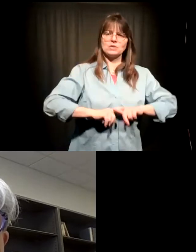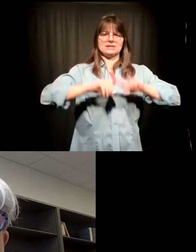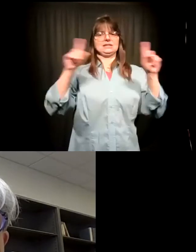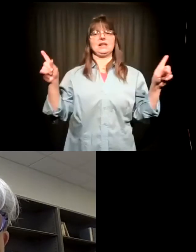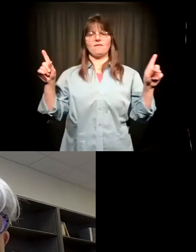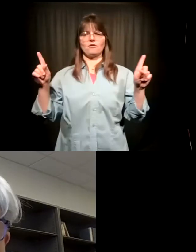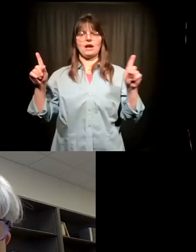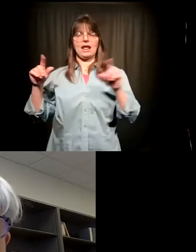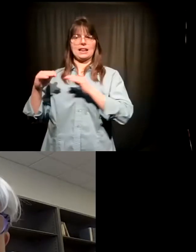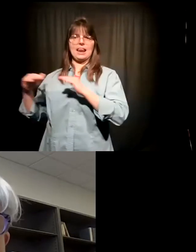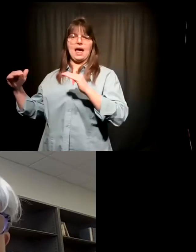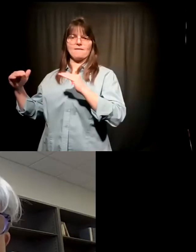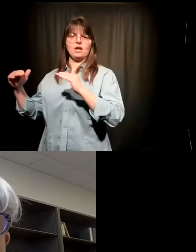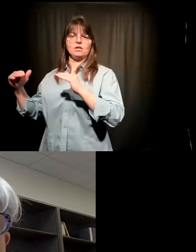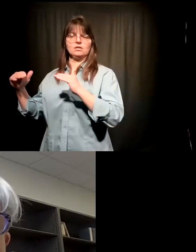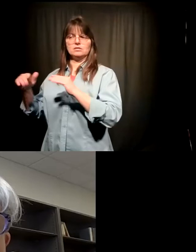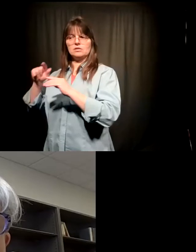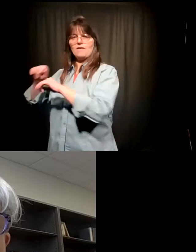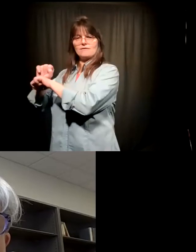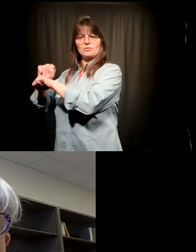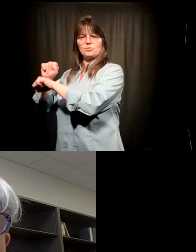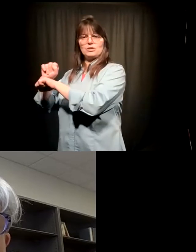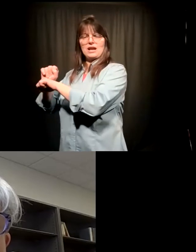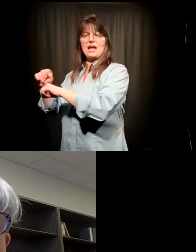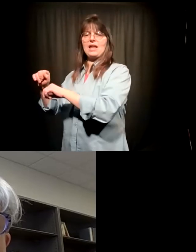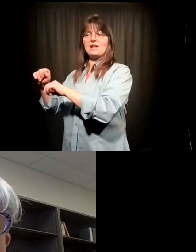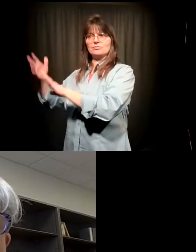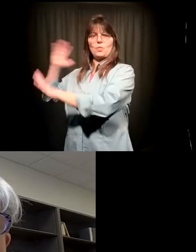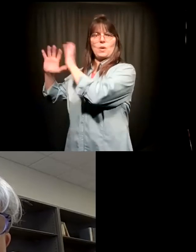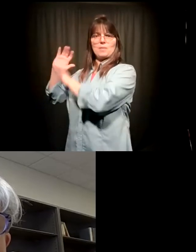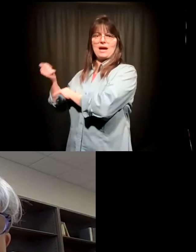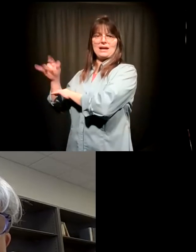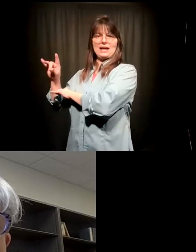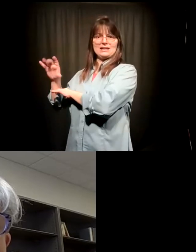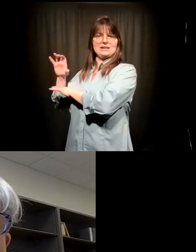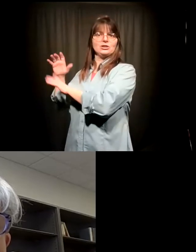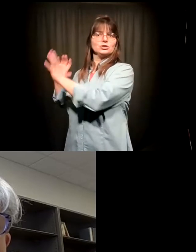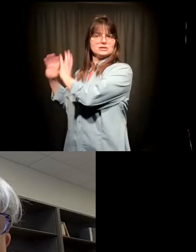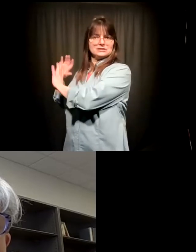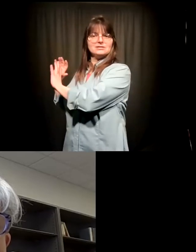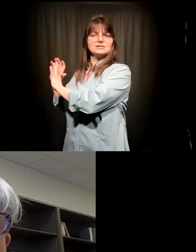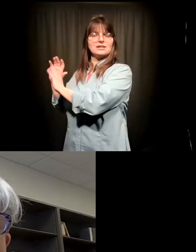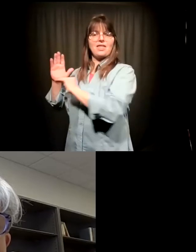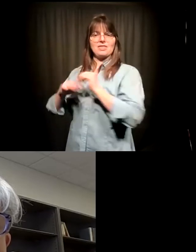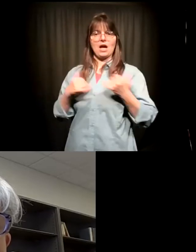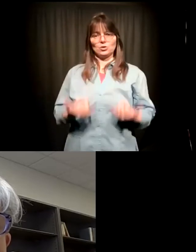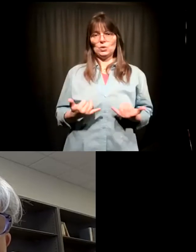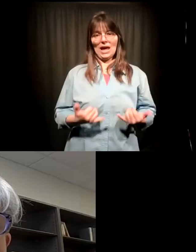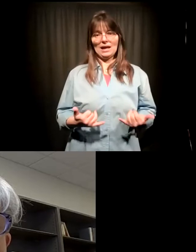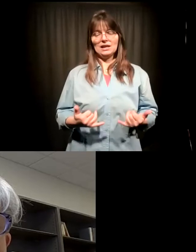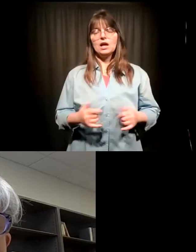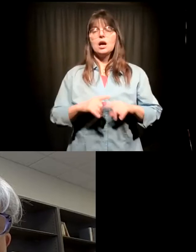the 19th century than it is today. So he was very famous, Bell's father, and somebody had written to his